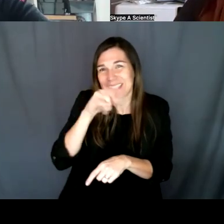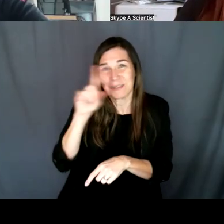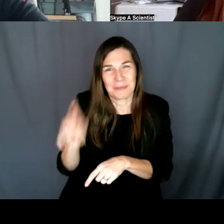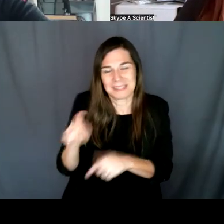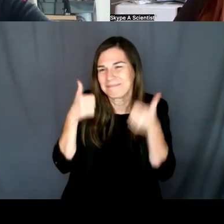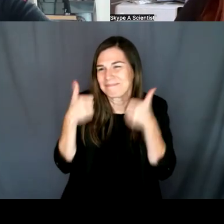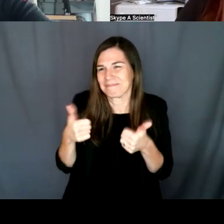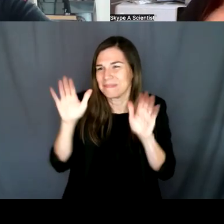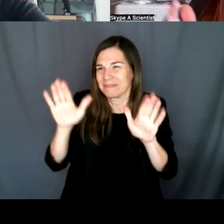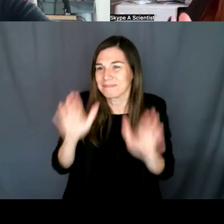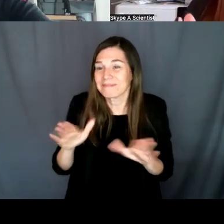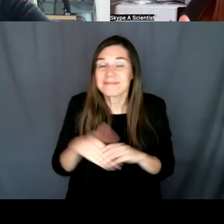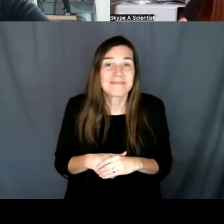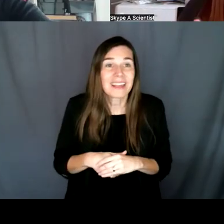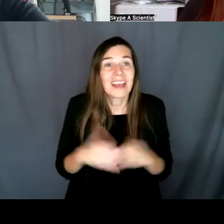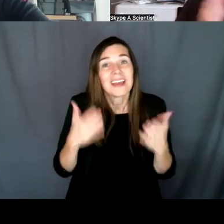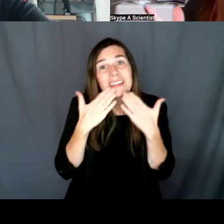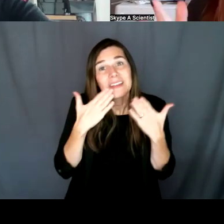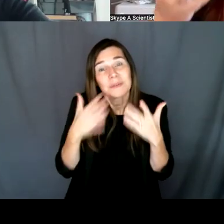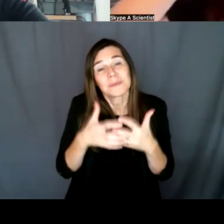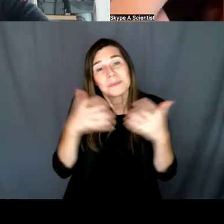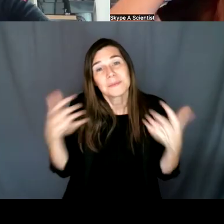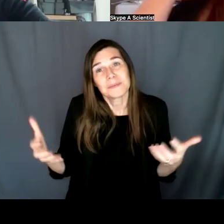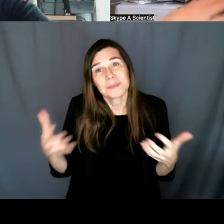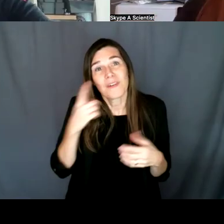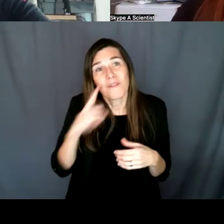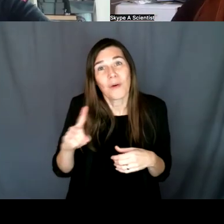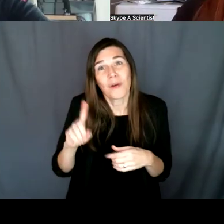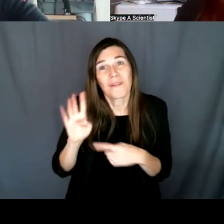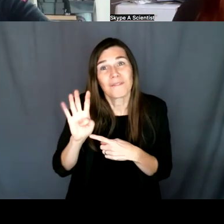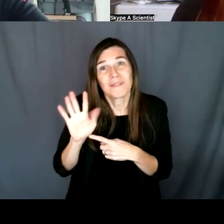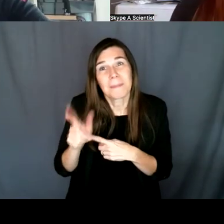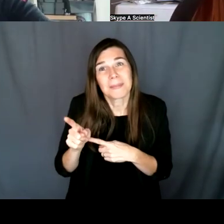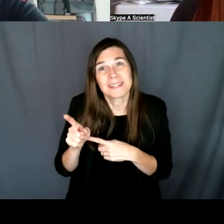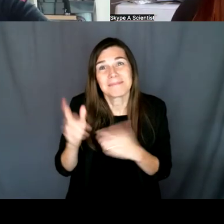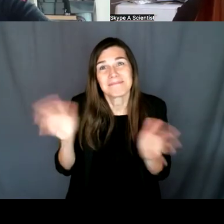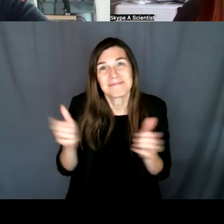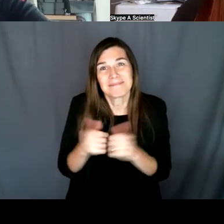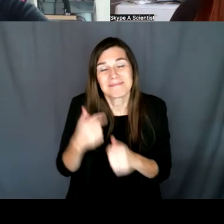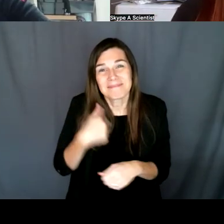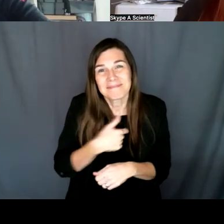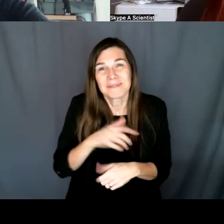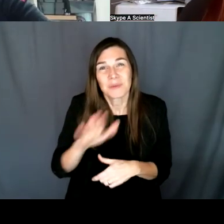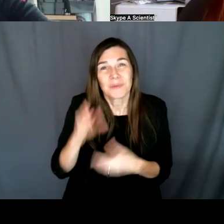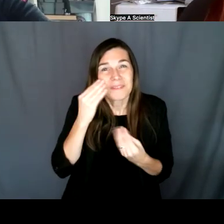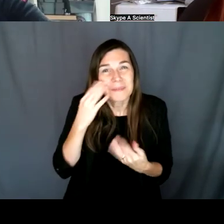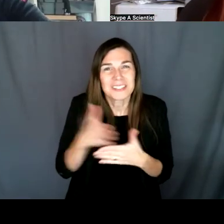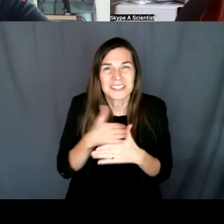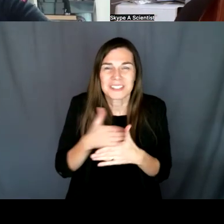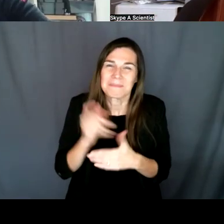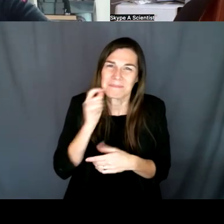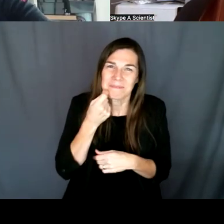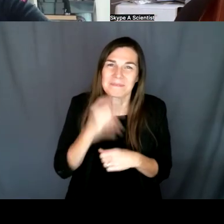Okay. Well, thank you so much for taking the last 45 minutes to talk with us and share all of your information with us. This was really